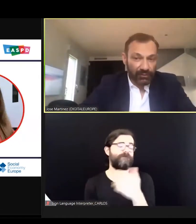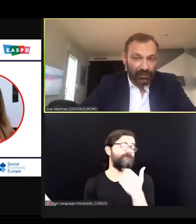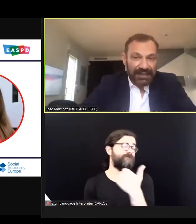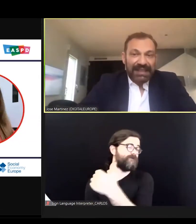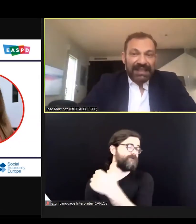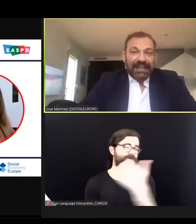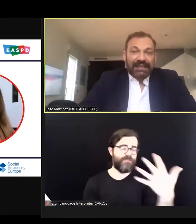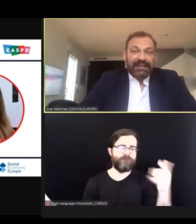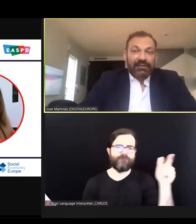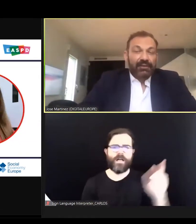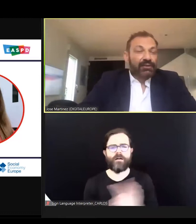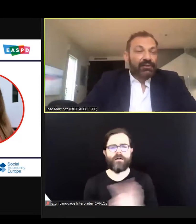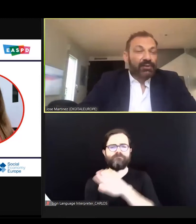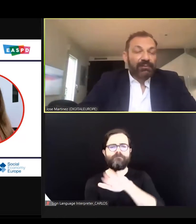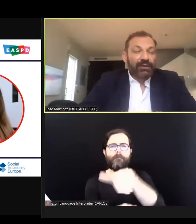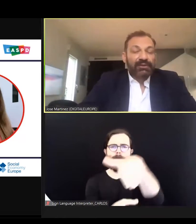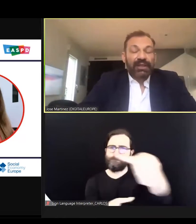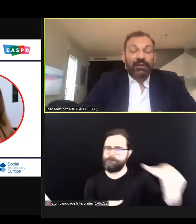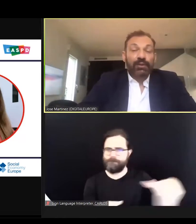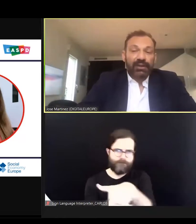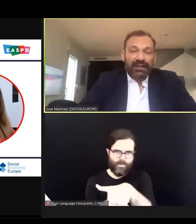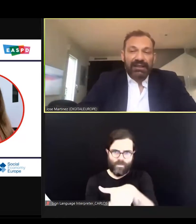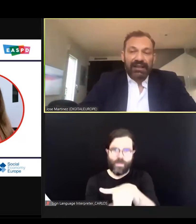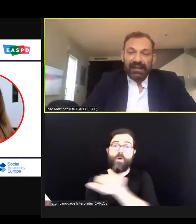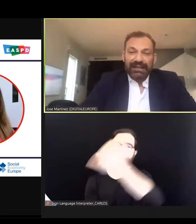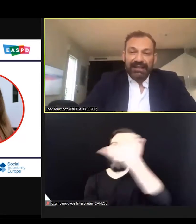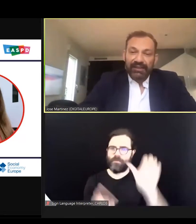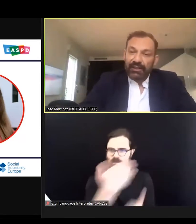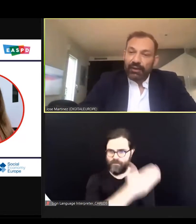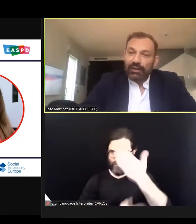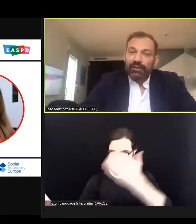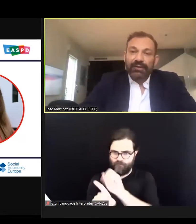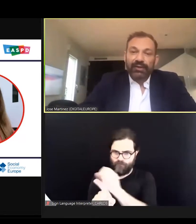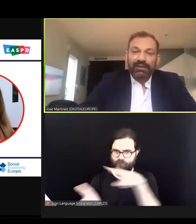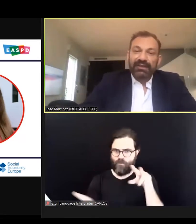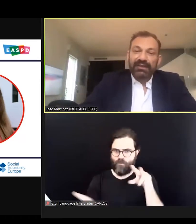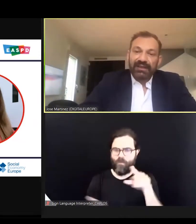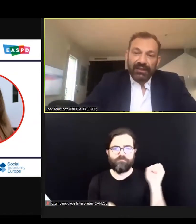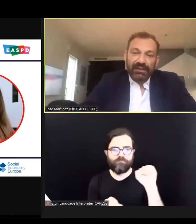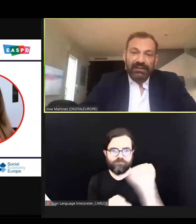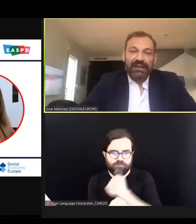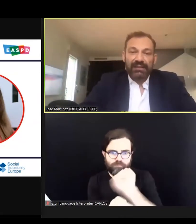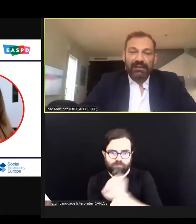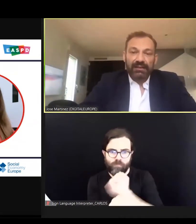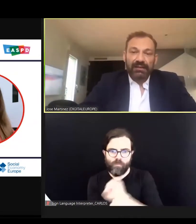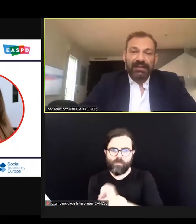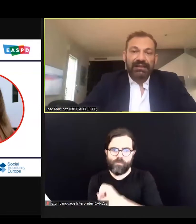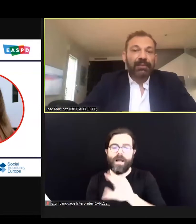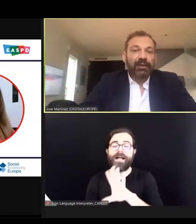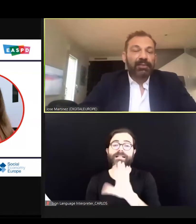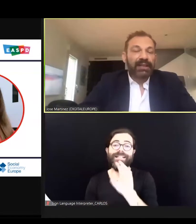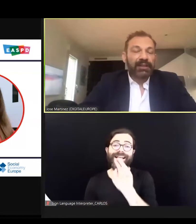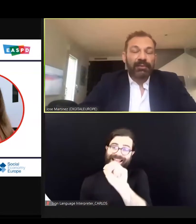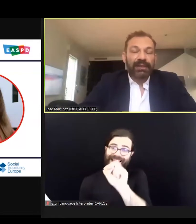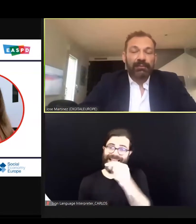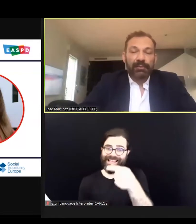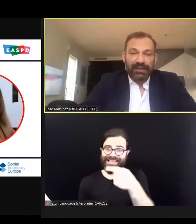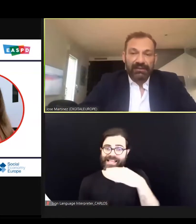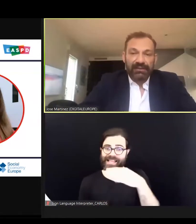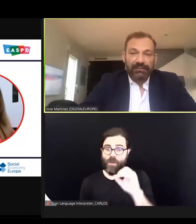Forum. She's also doing voluntary work in an NGO called Views International that is developing